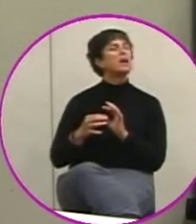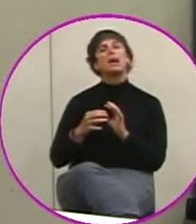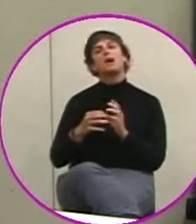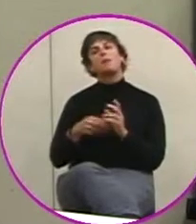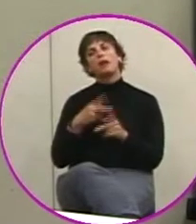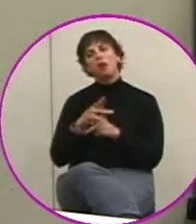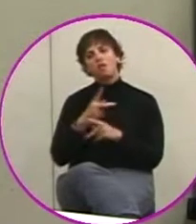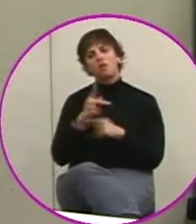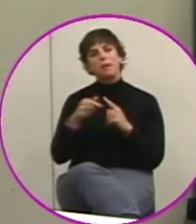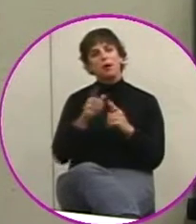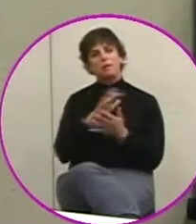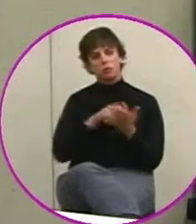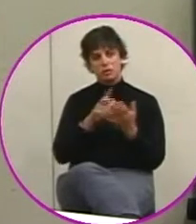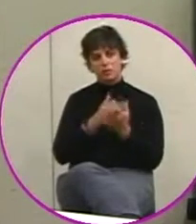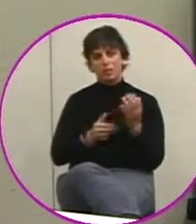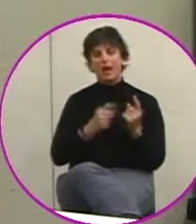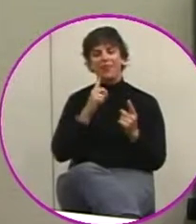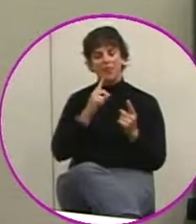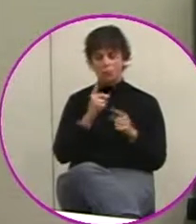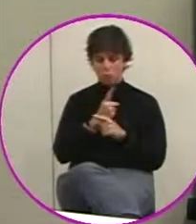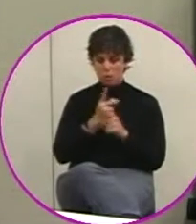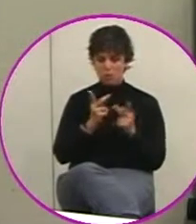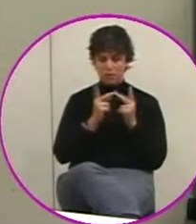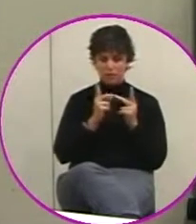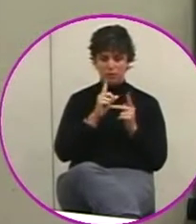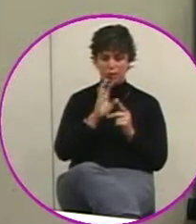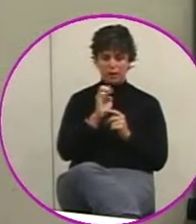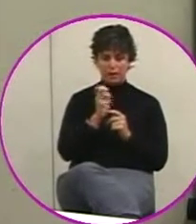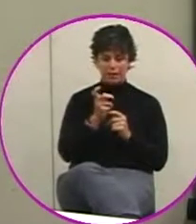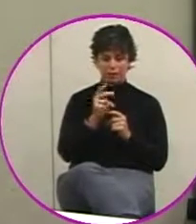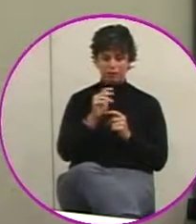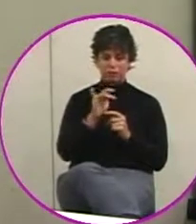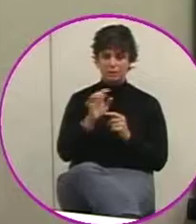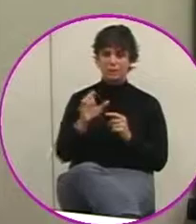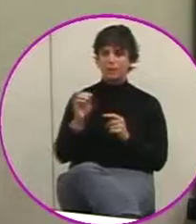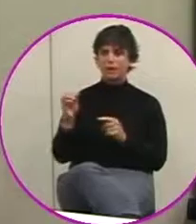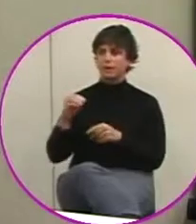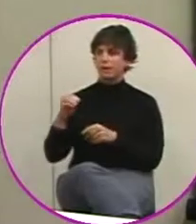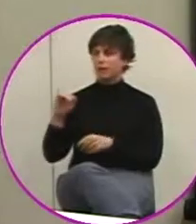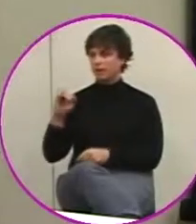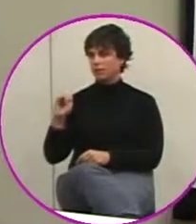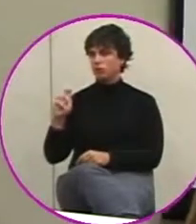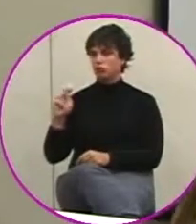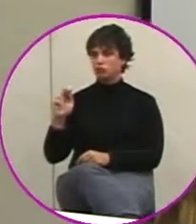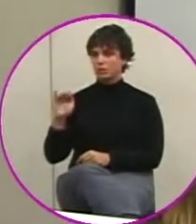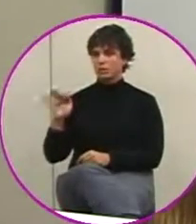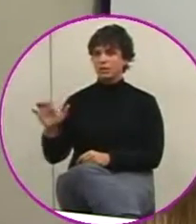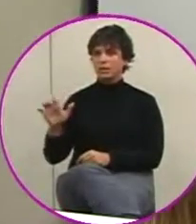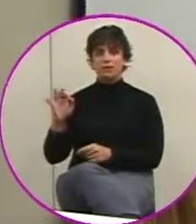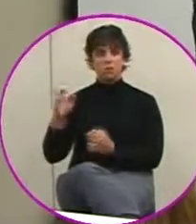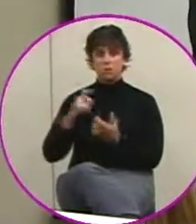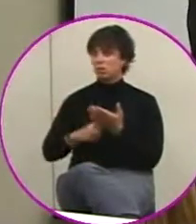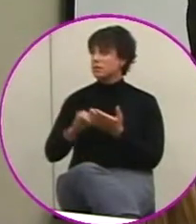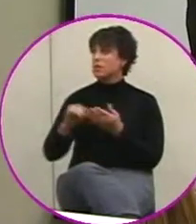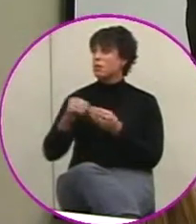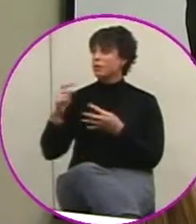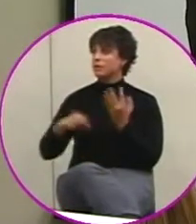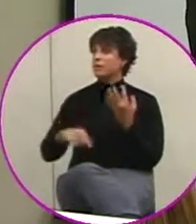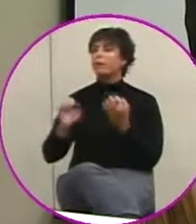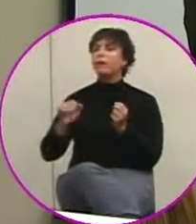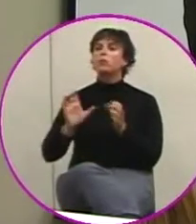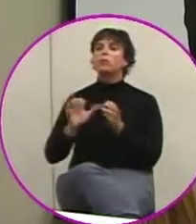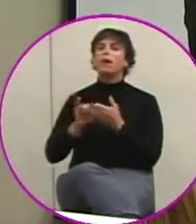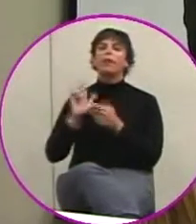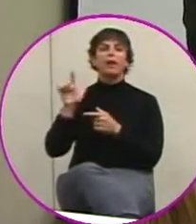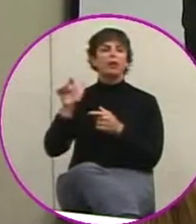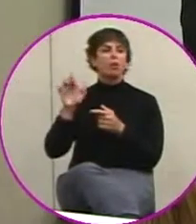I think there is a place for extrinsic and a place for intrinsic. If you want to go into that at more detail, we can do that at another time, or